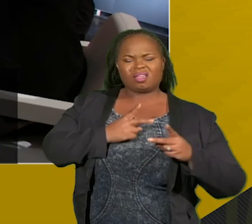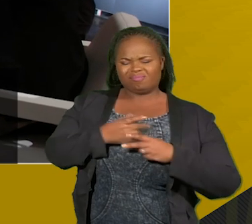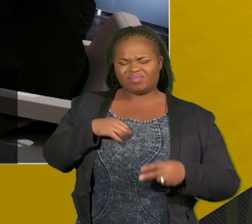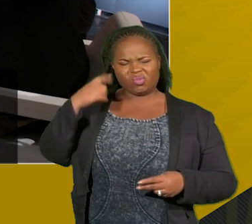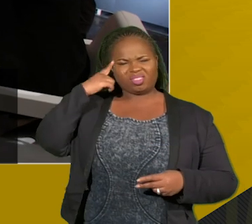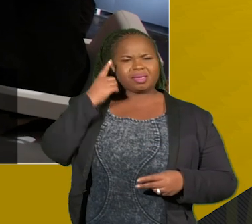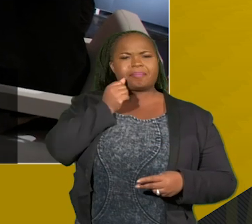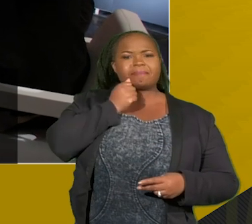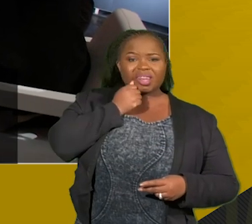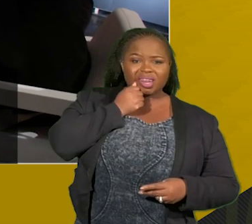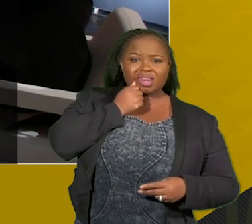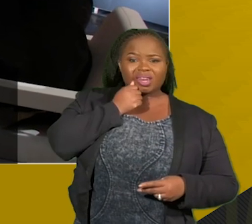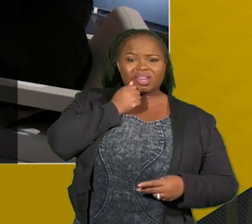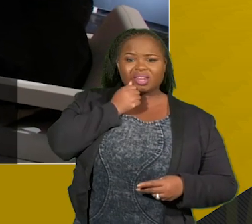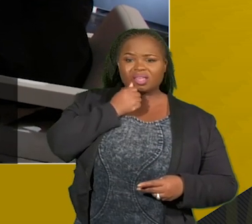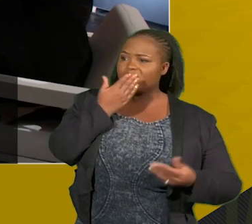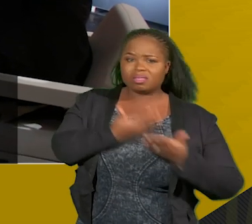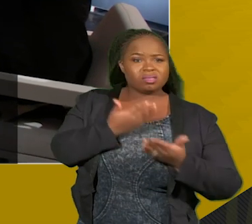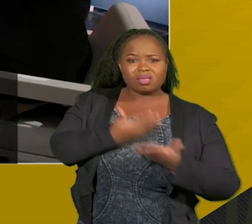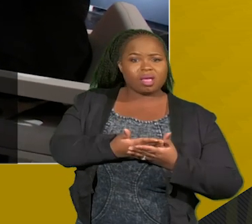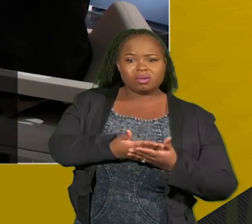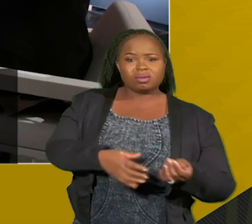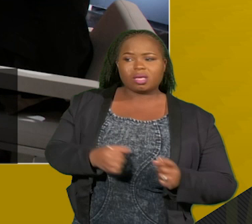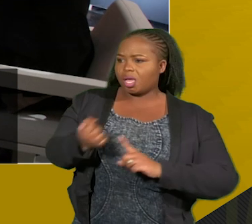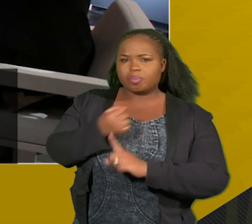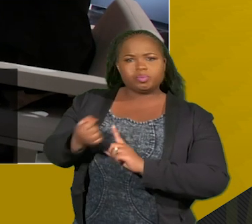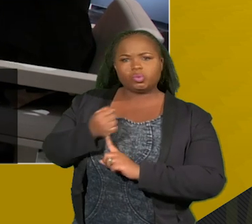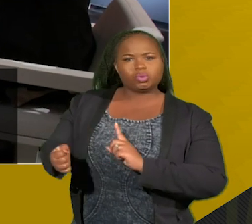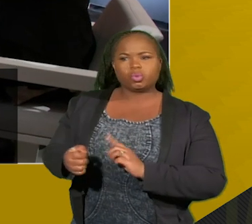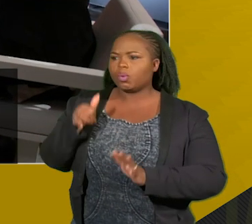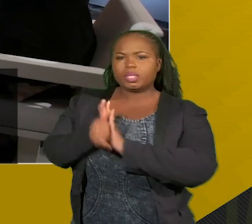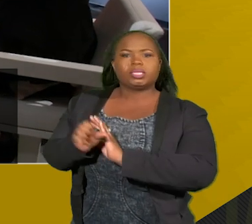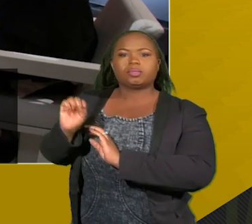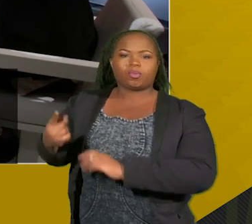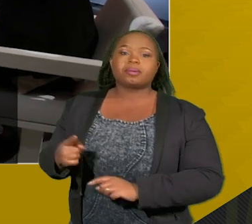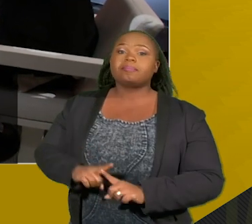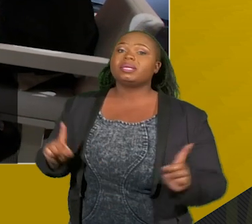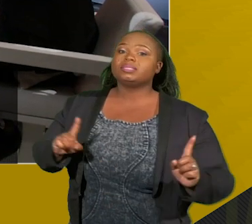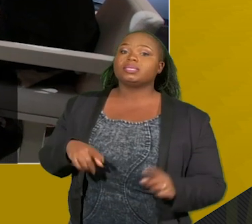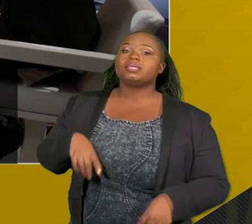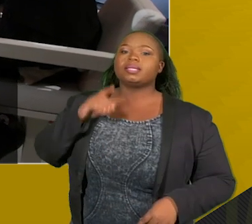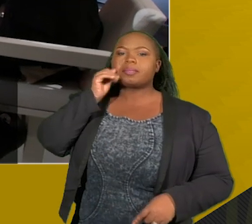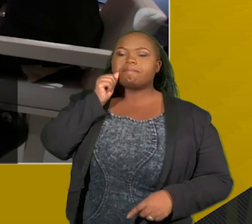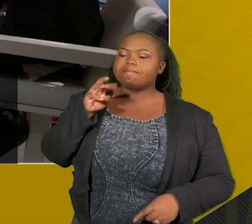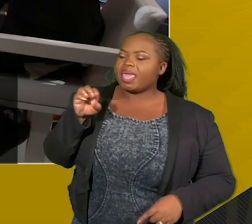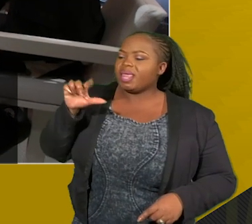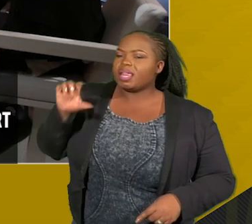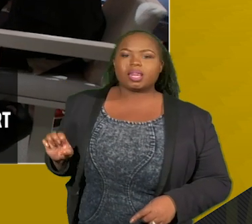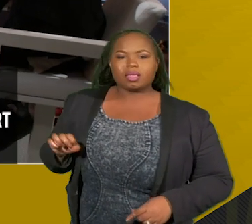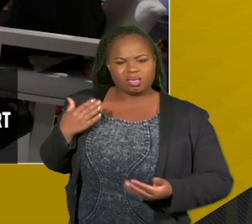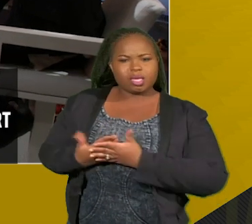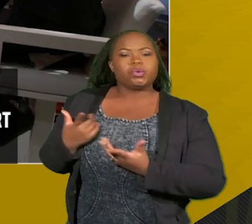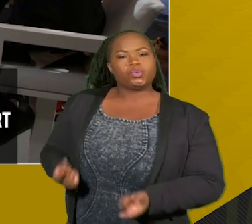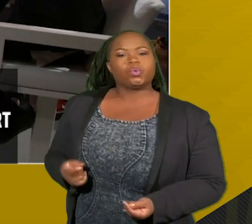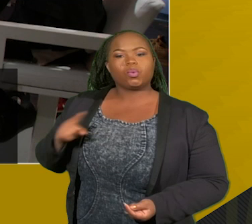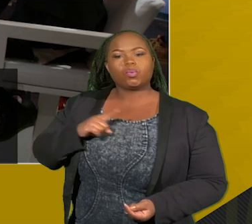think a man has the ability in himself to abuse or to kill somebody. But the male can do that because